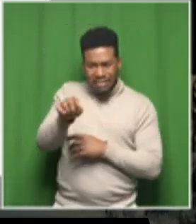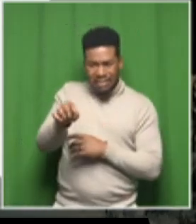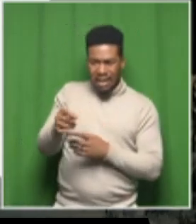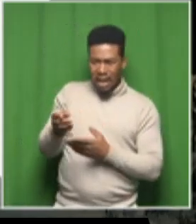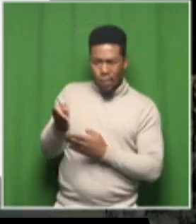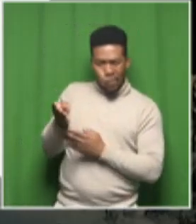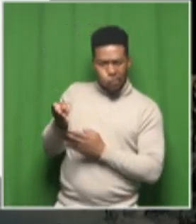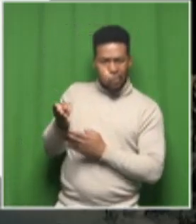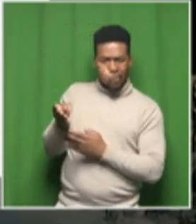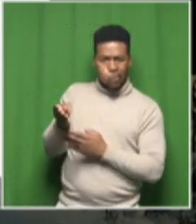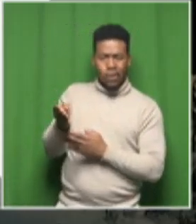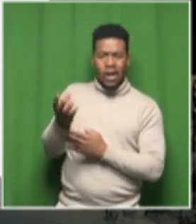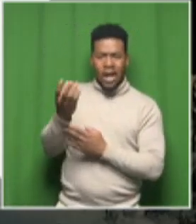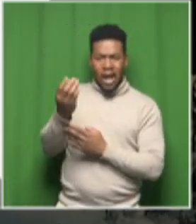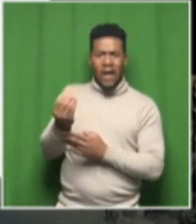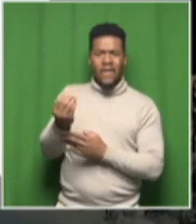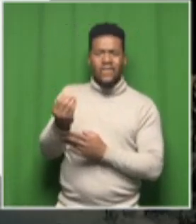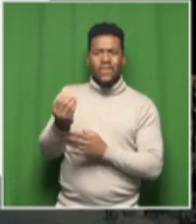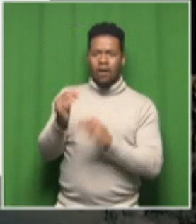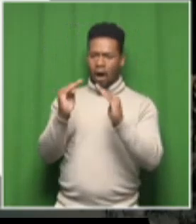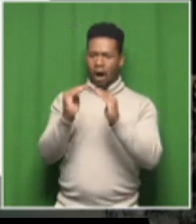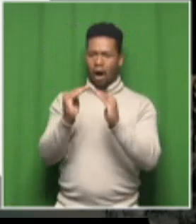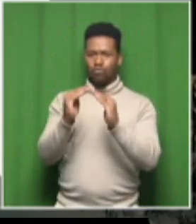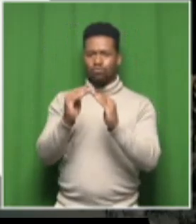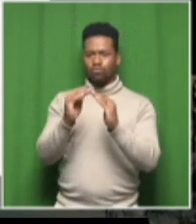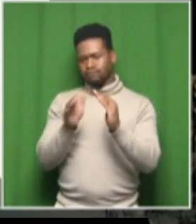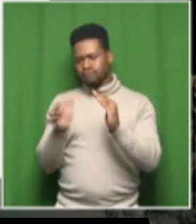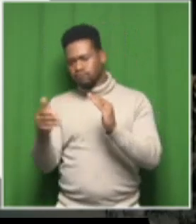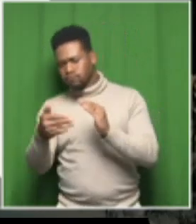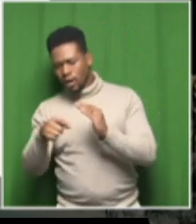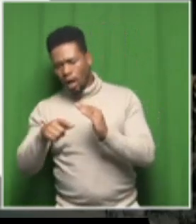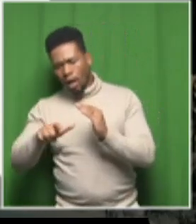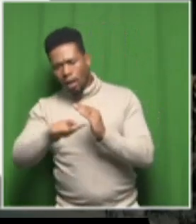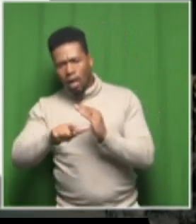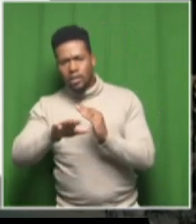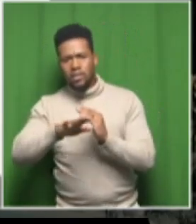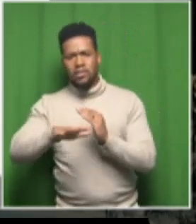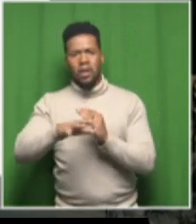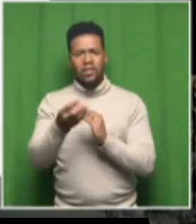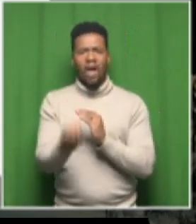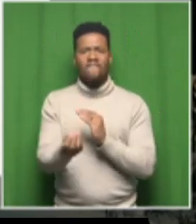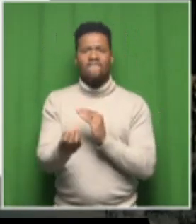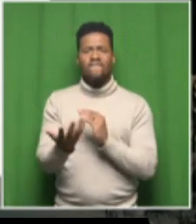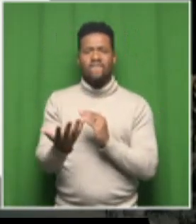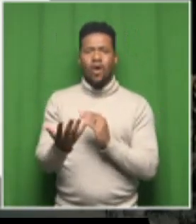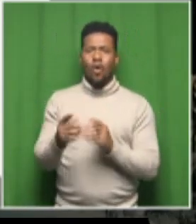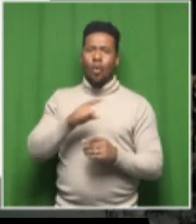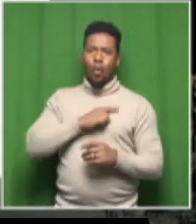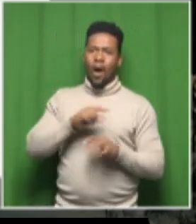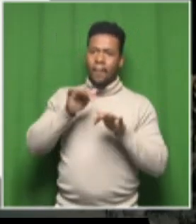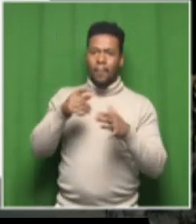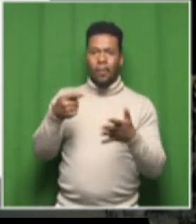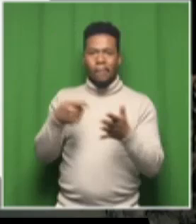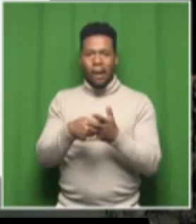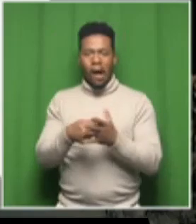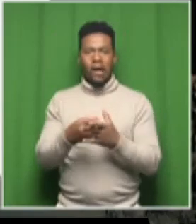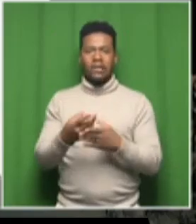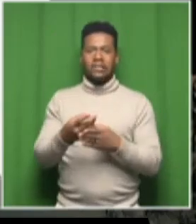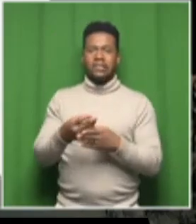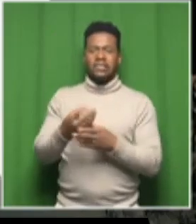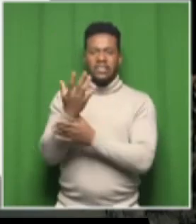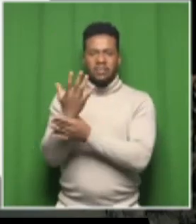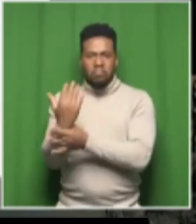people's backyards, why do you think people are still buying, spinach, herbs, everything in between? Most